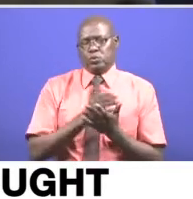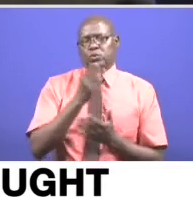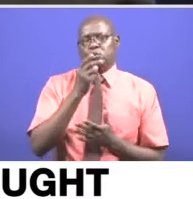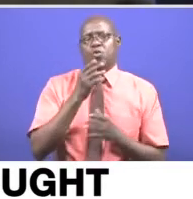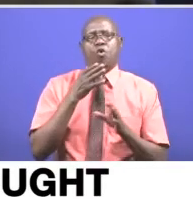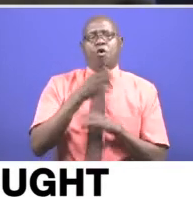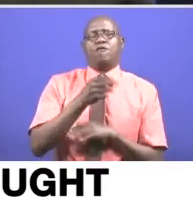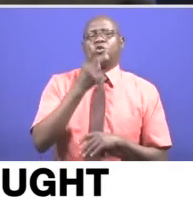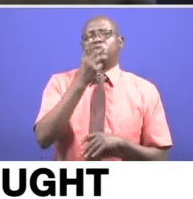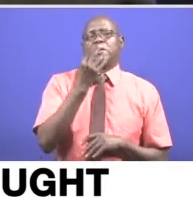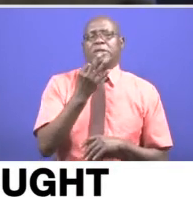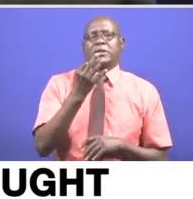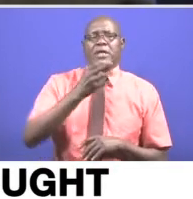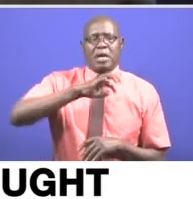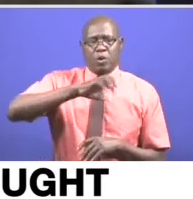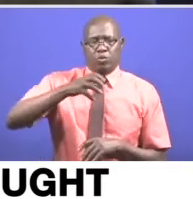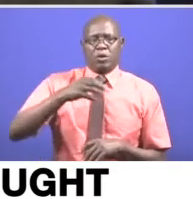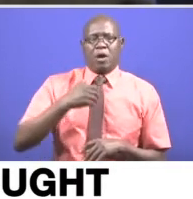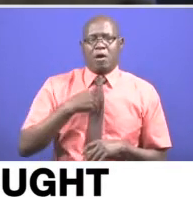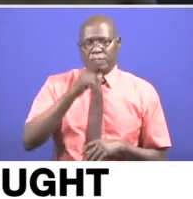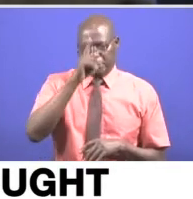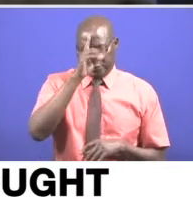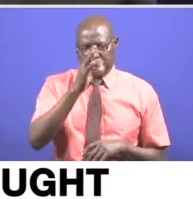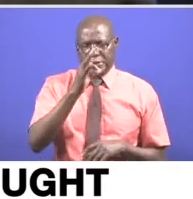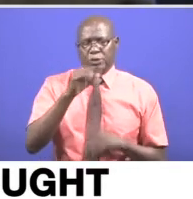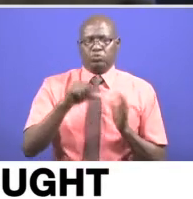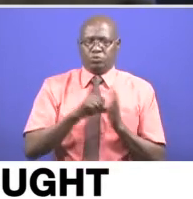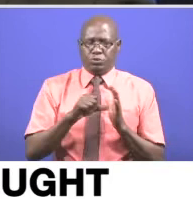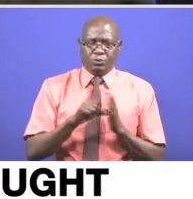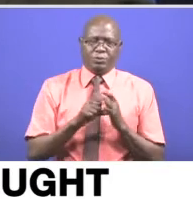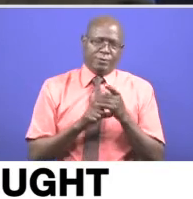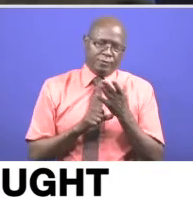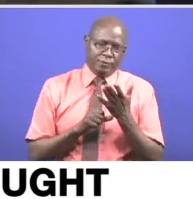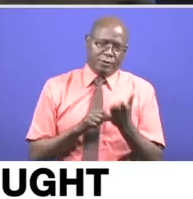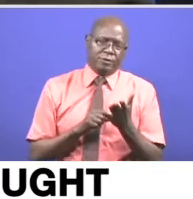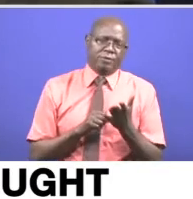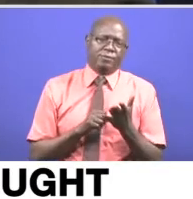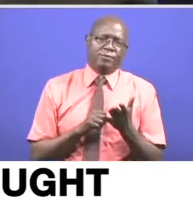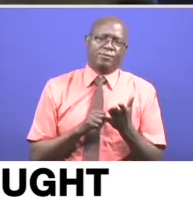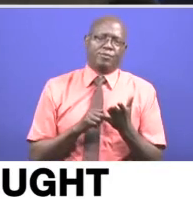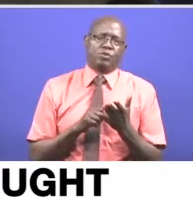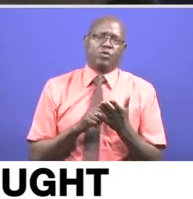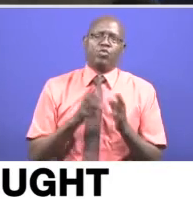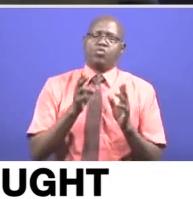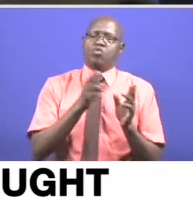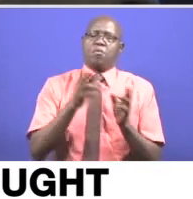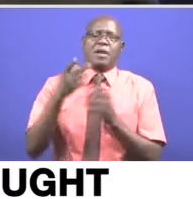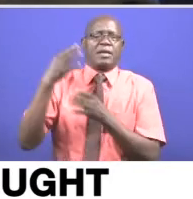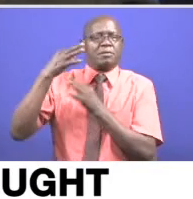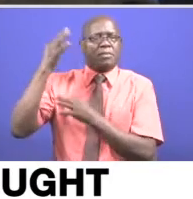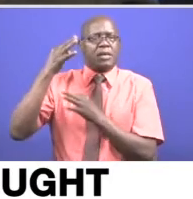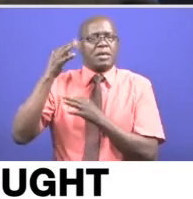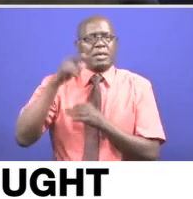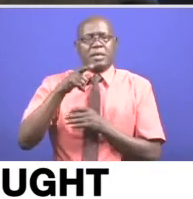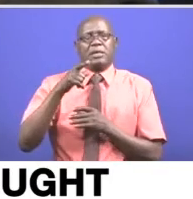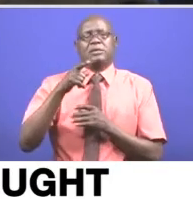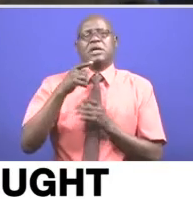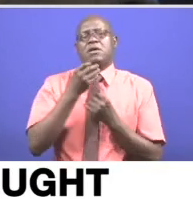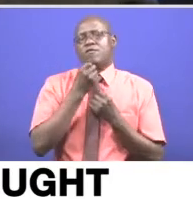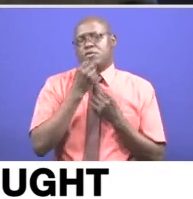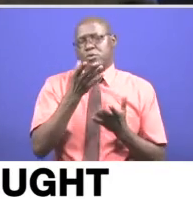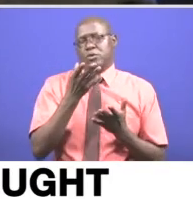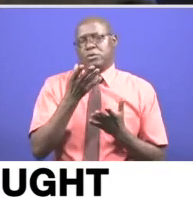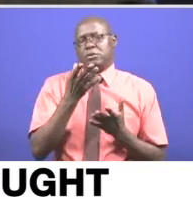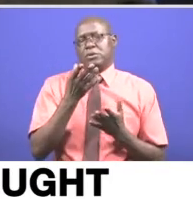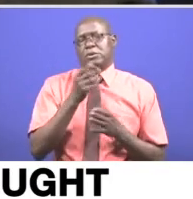Over 23 counties have been in serious trouble. Yes. We normally depend for this kind of information, we depend